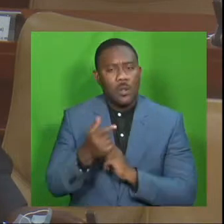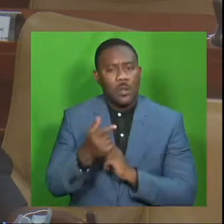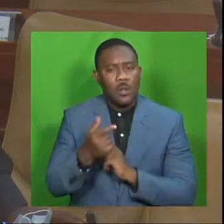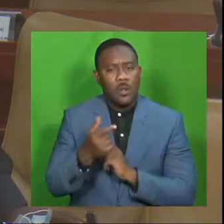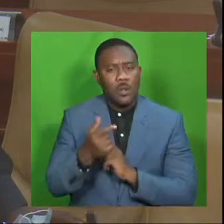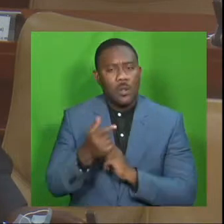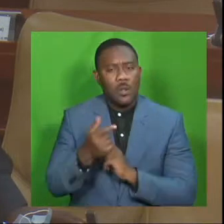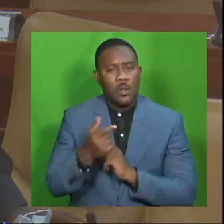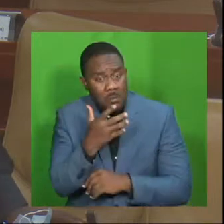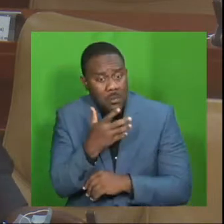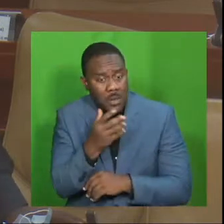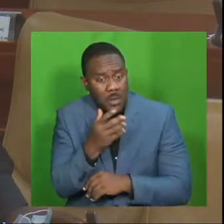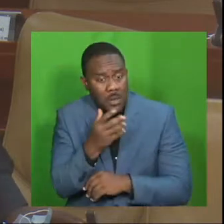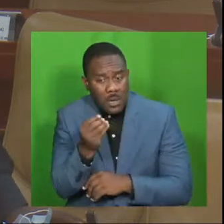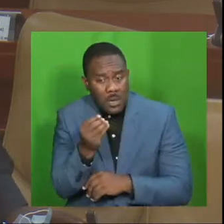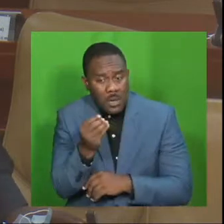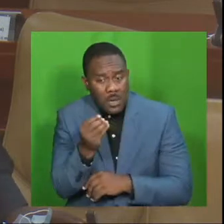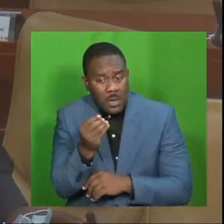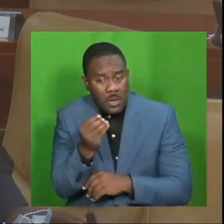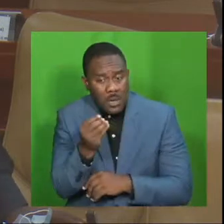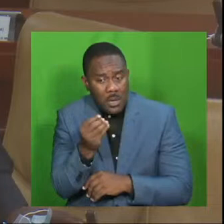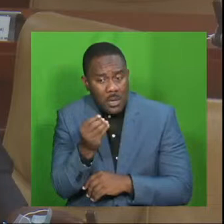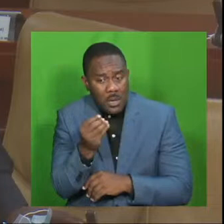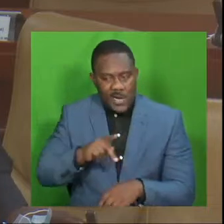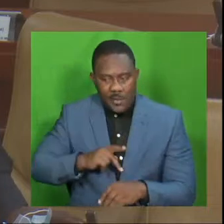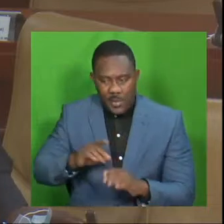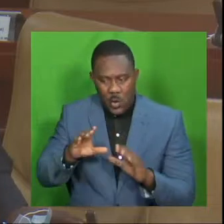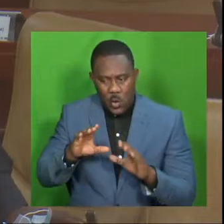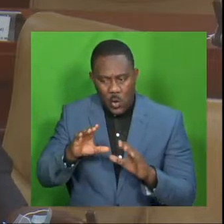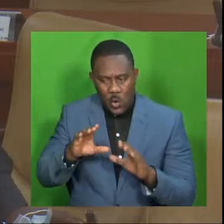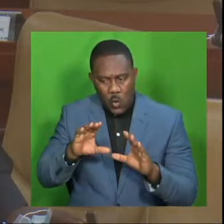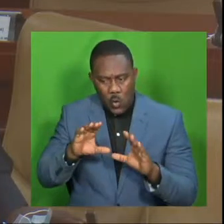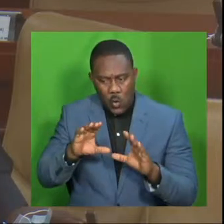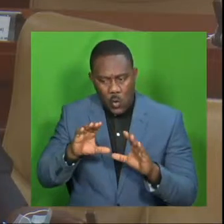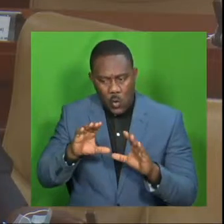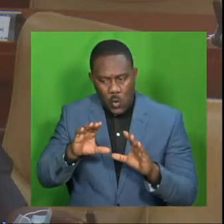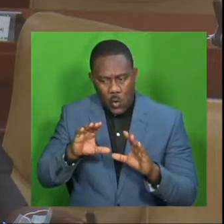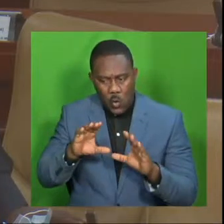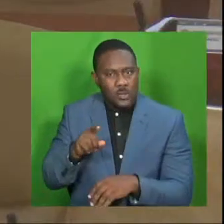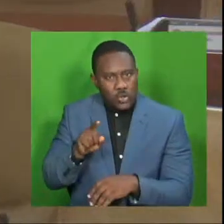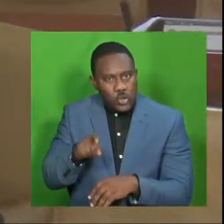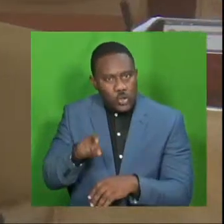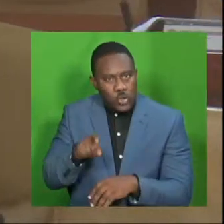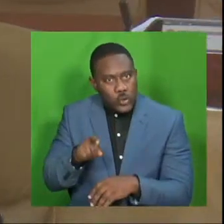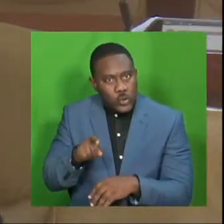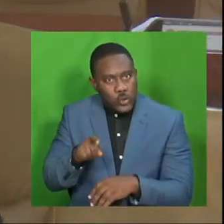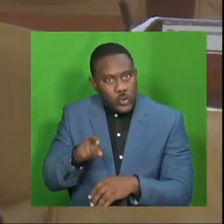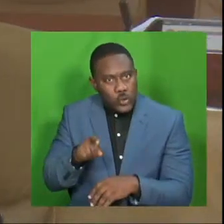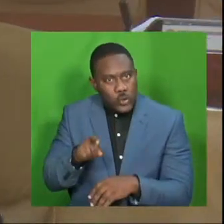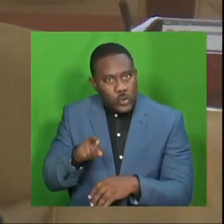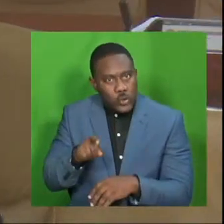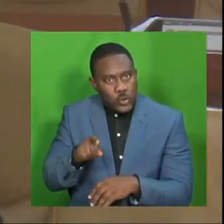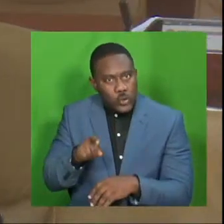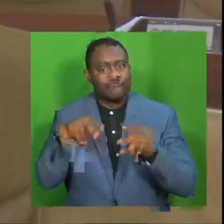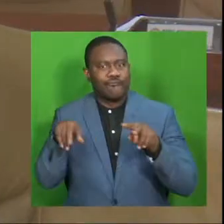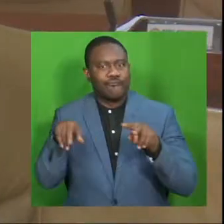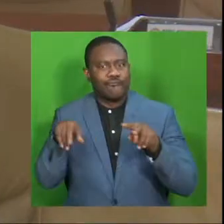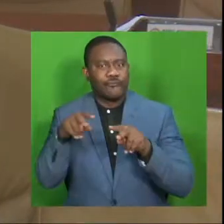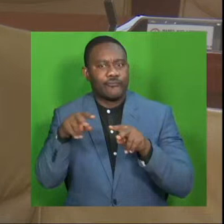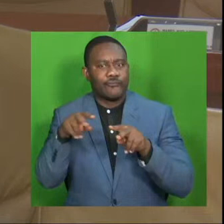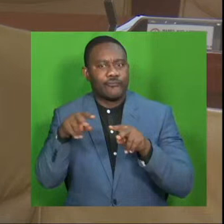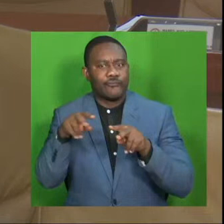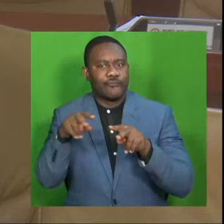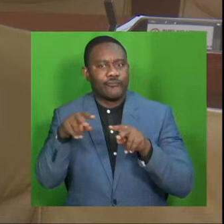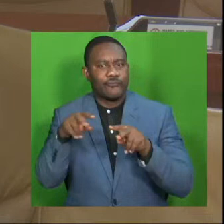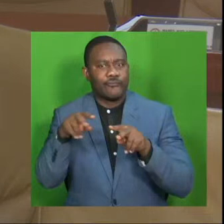relevant parliamentary committee take charge and make sure that as part of our oversight, we